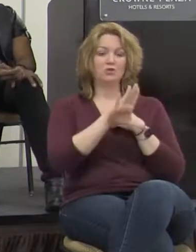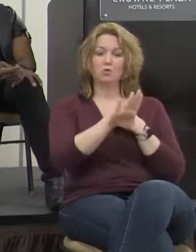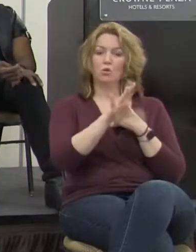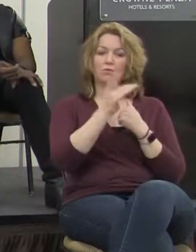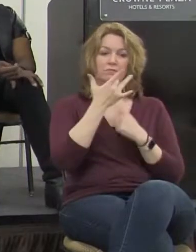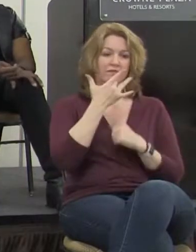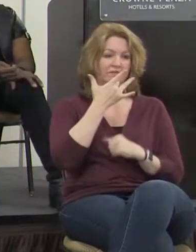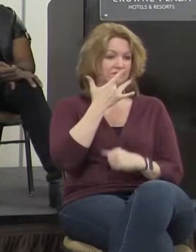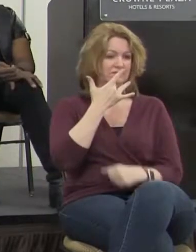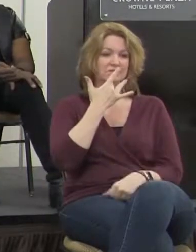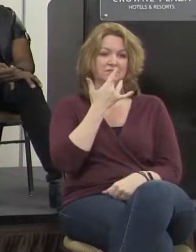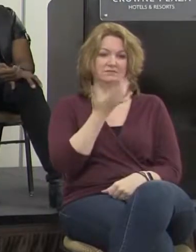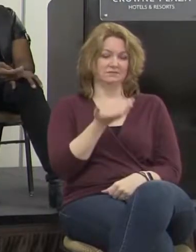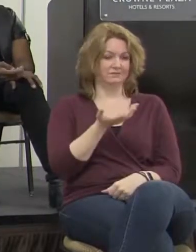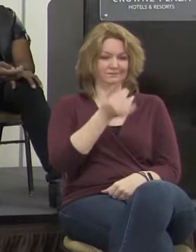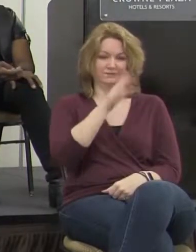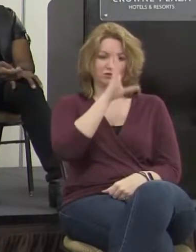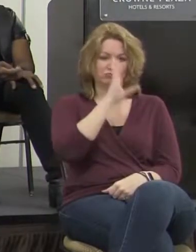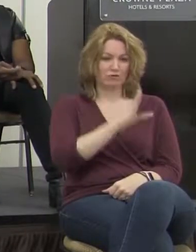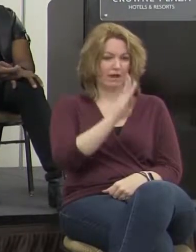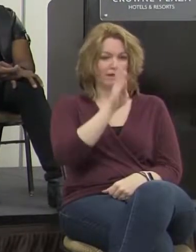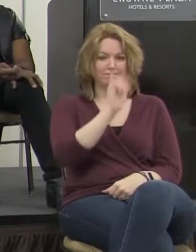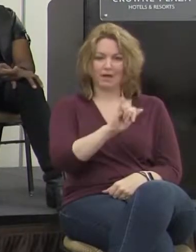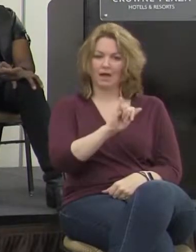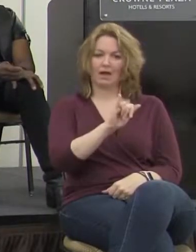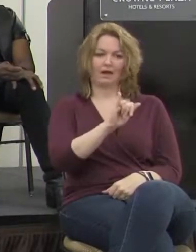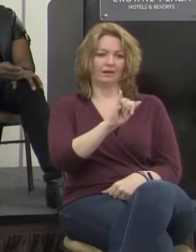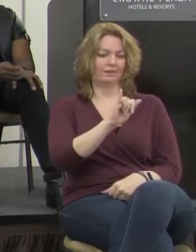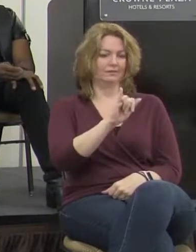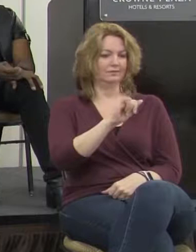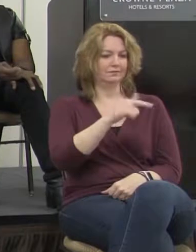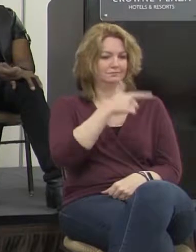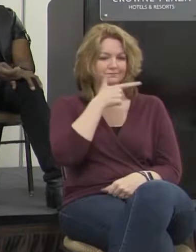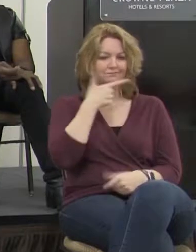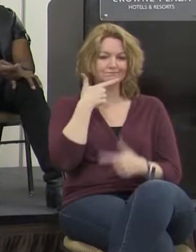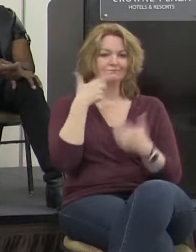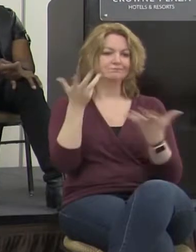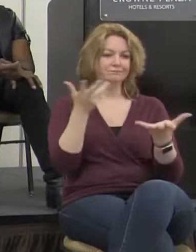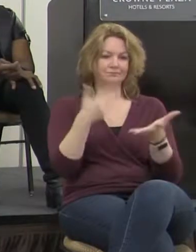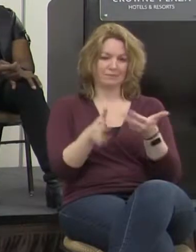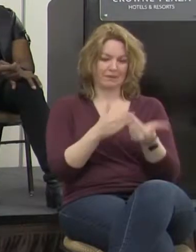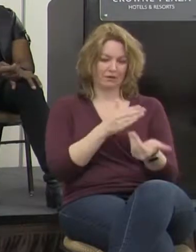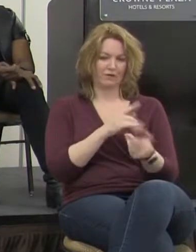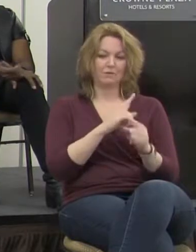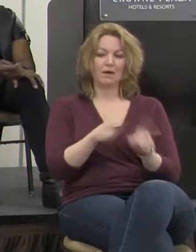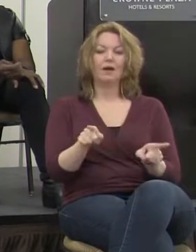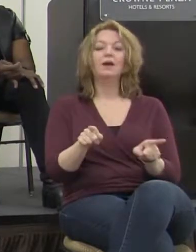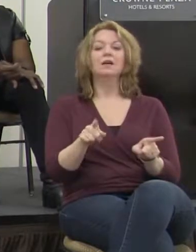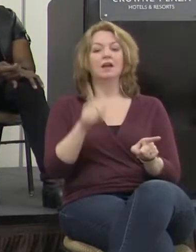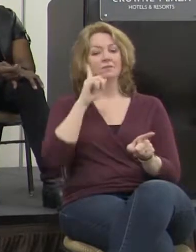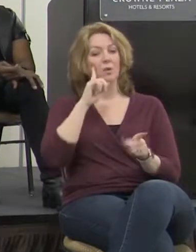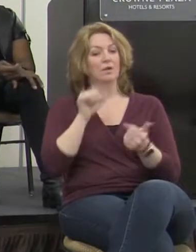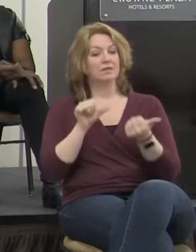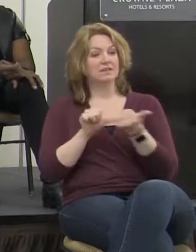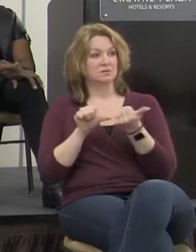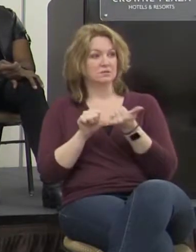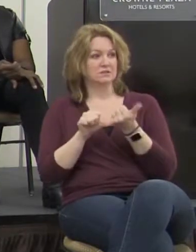orientation is. But then we follow the same guidelines as our brothers for the associates